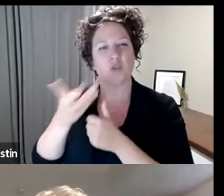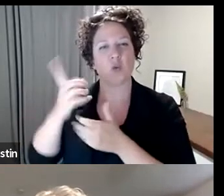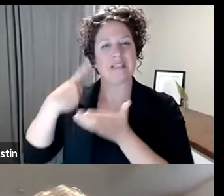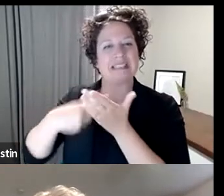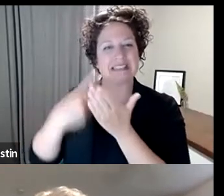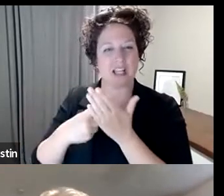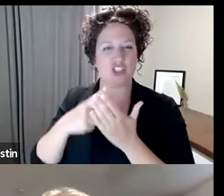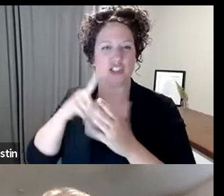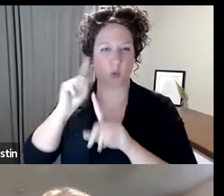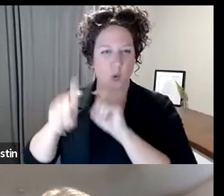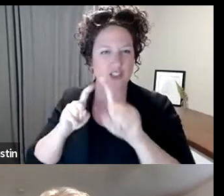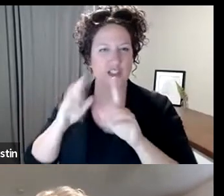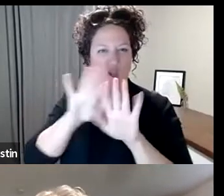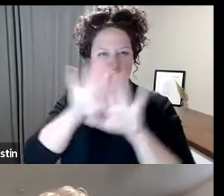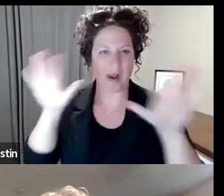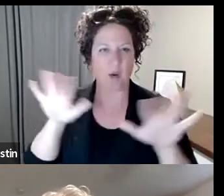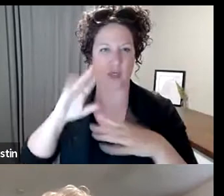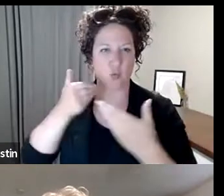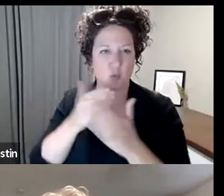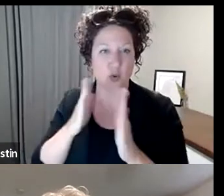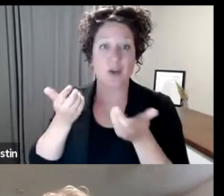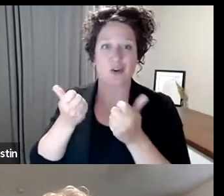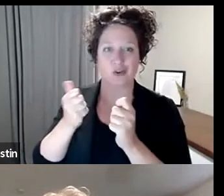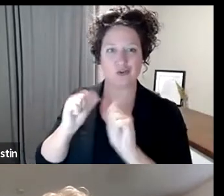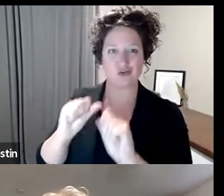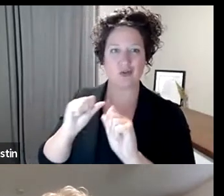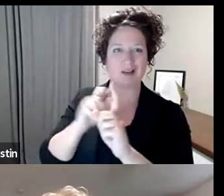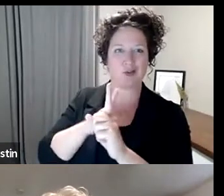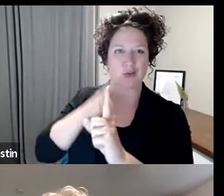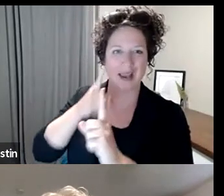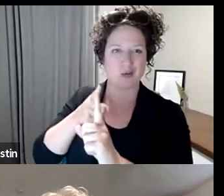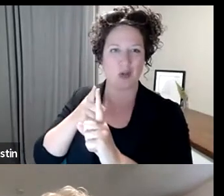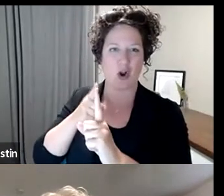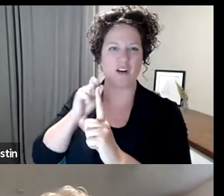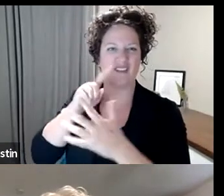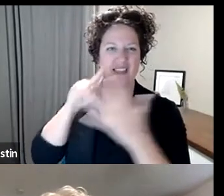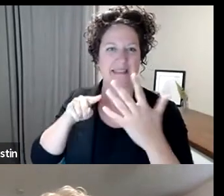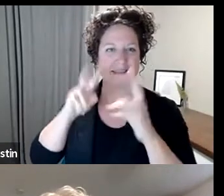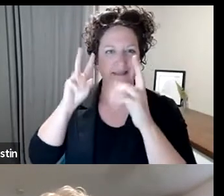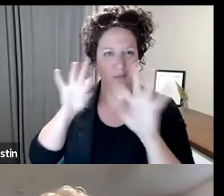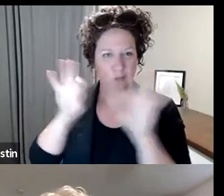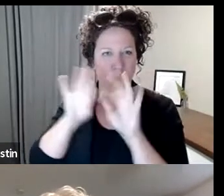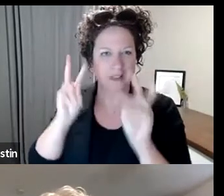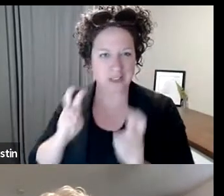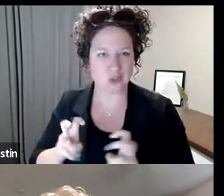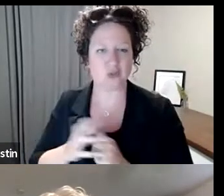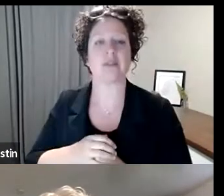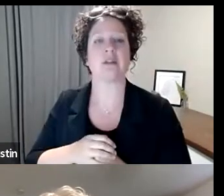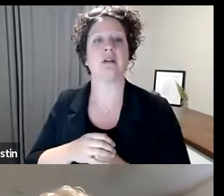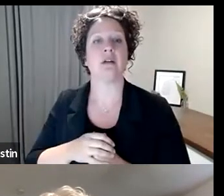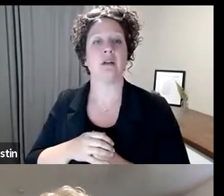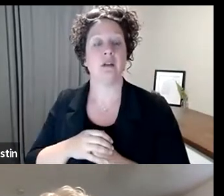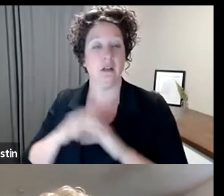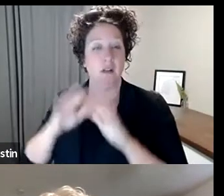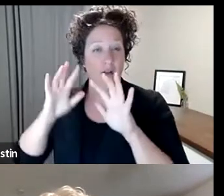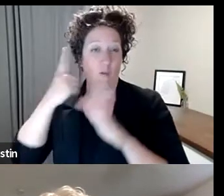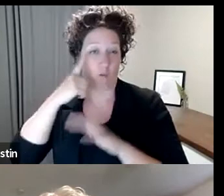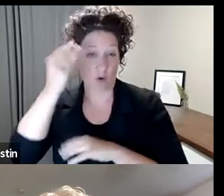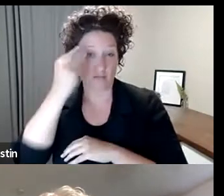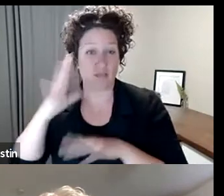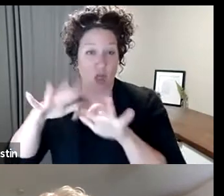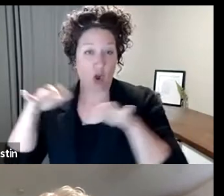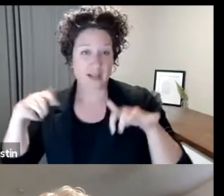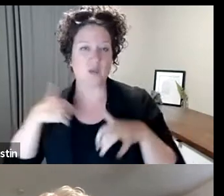room, trying to get to the heart of these important issues. For our audience, we will be recording this event